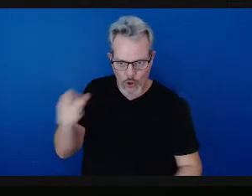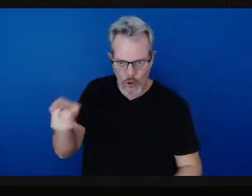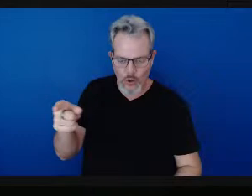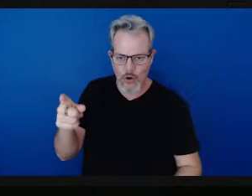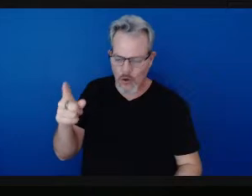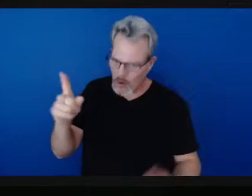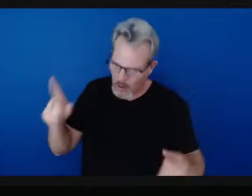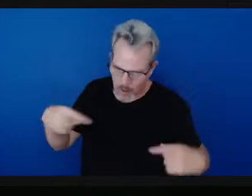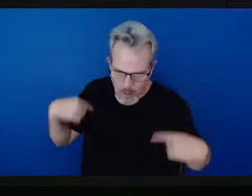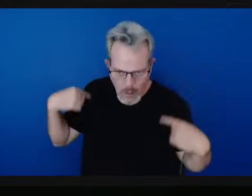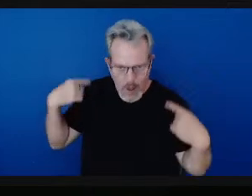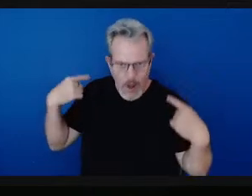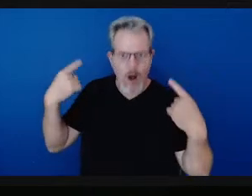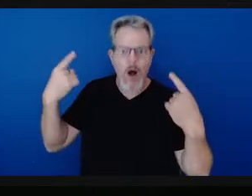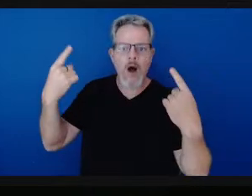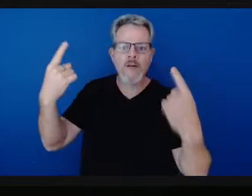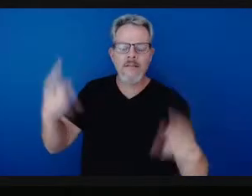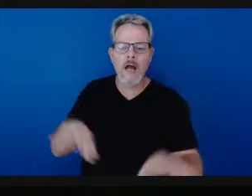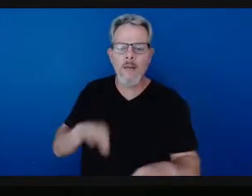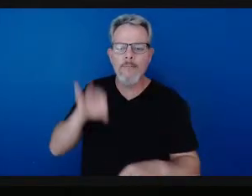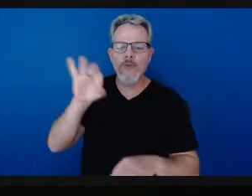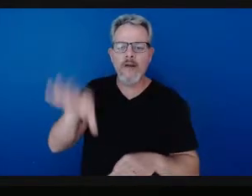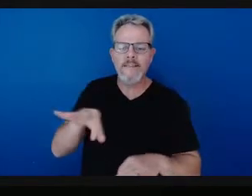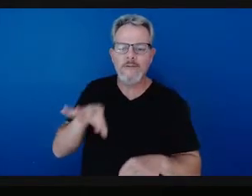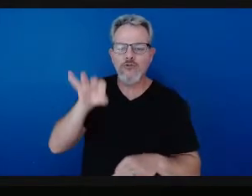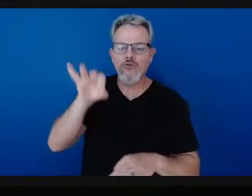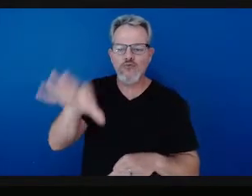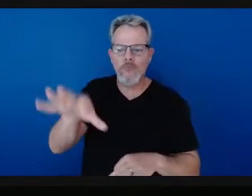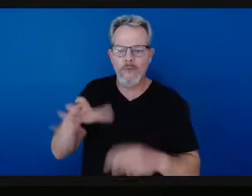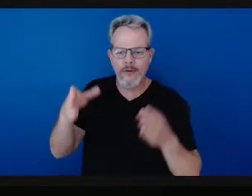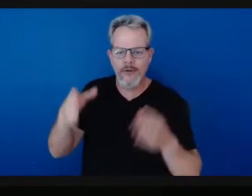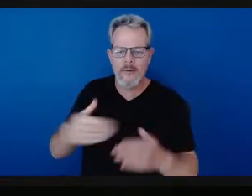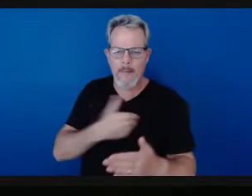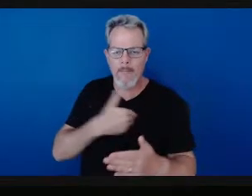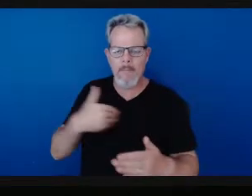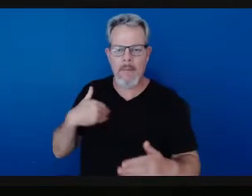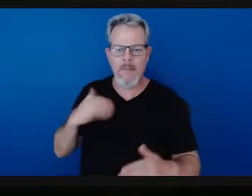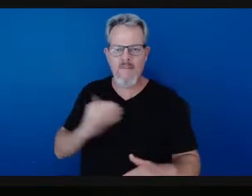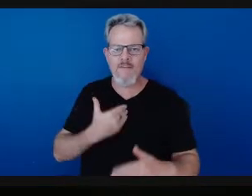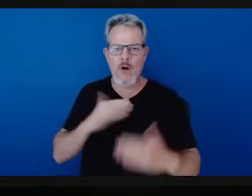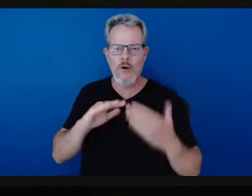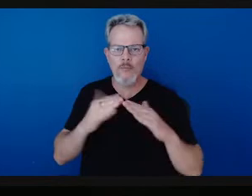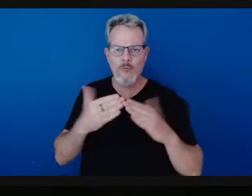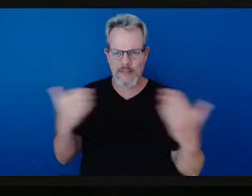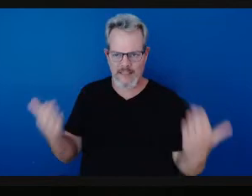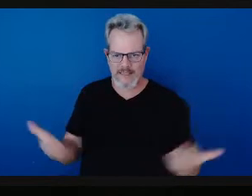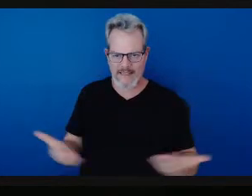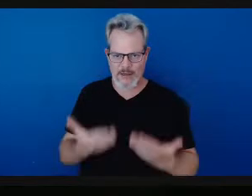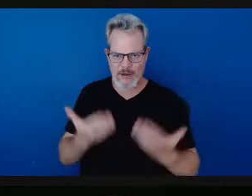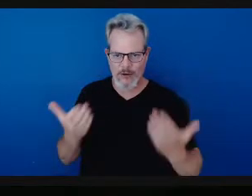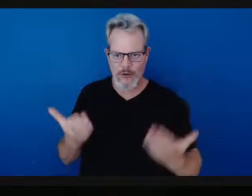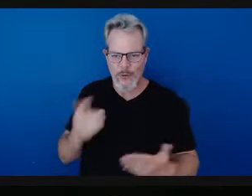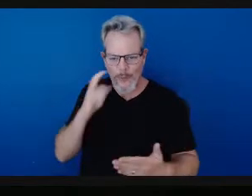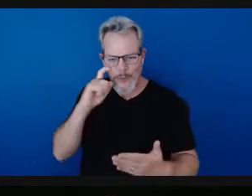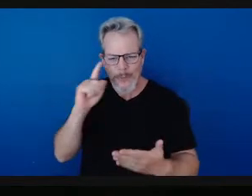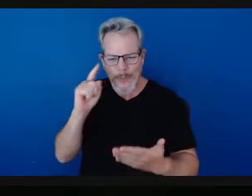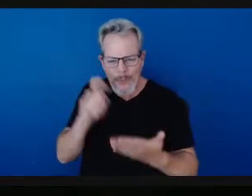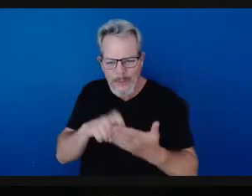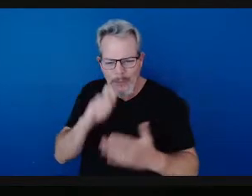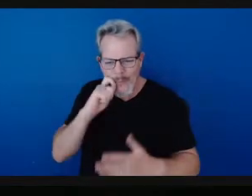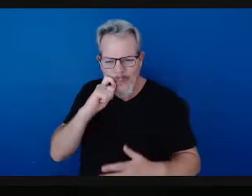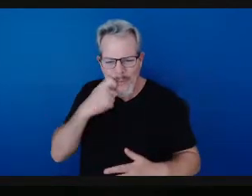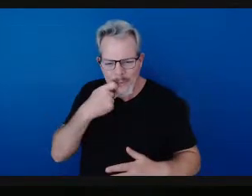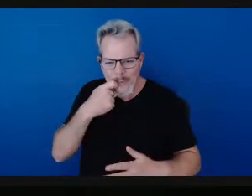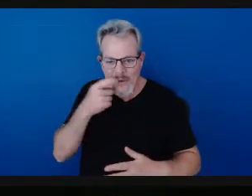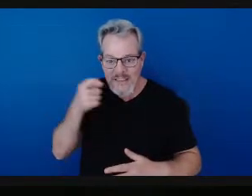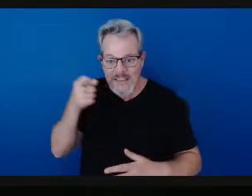longtime contributor and member of our community here. So she's got some images, and this one I think is really cool because she starts off